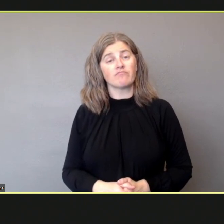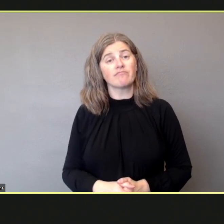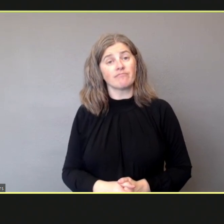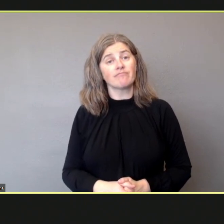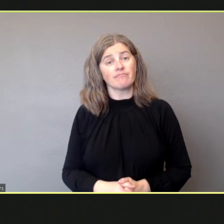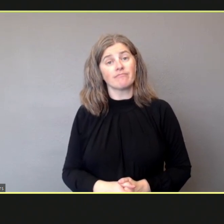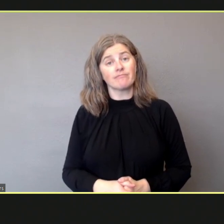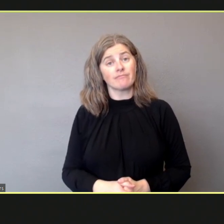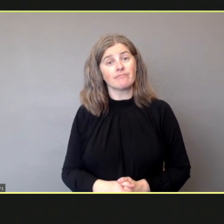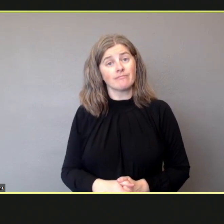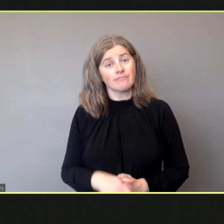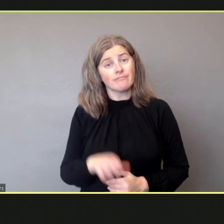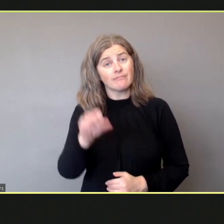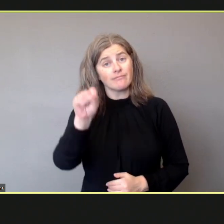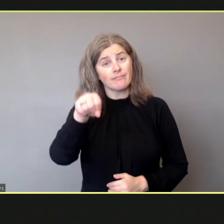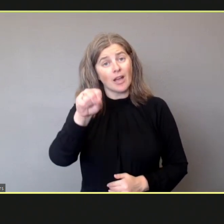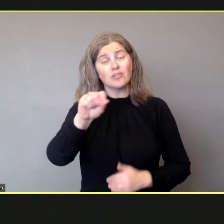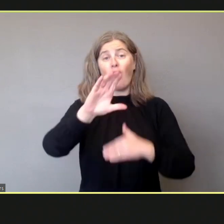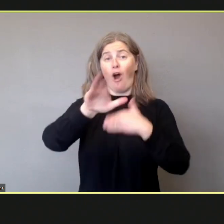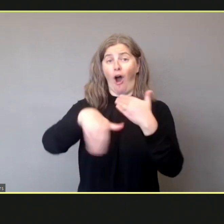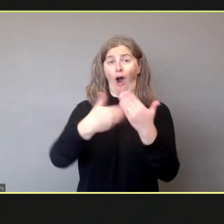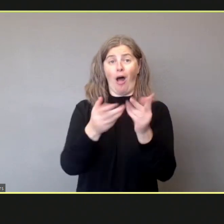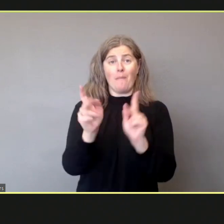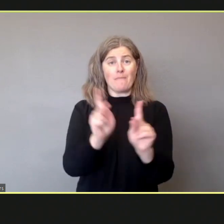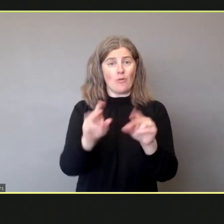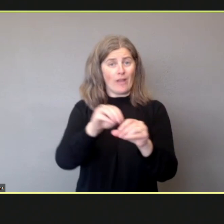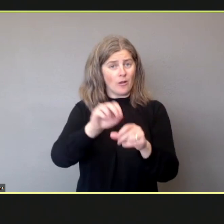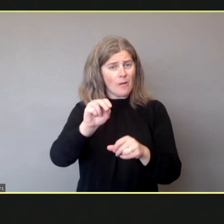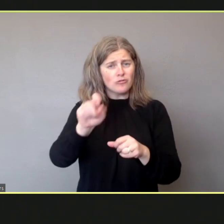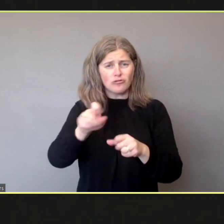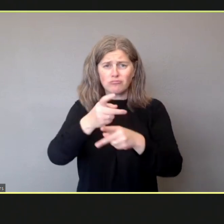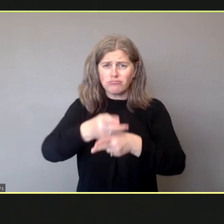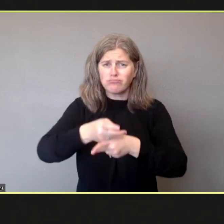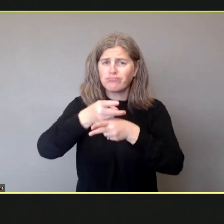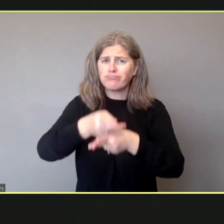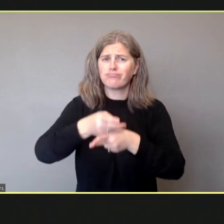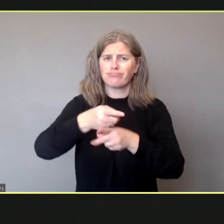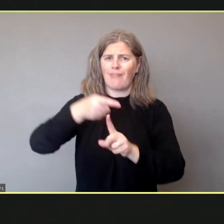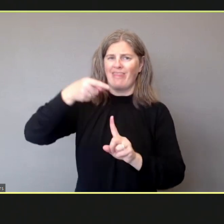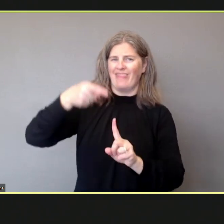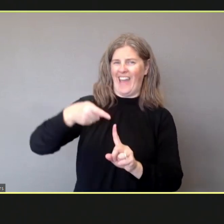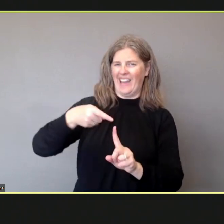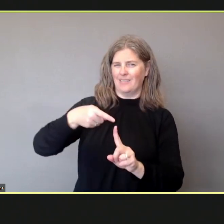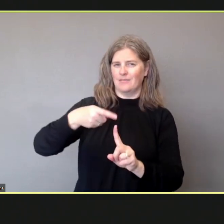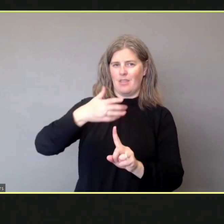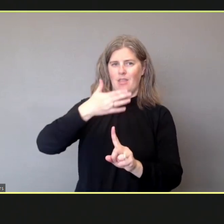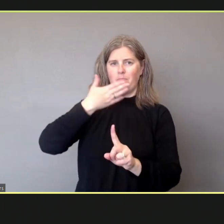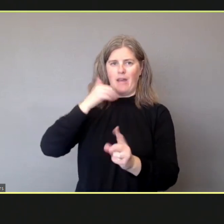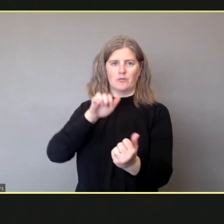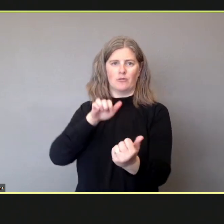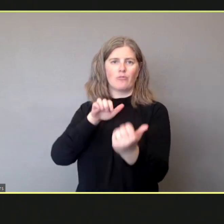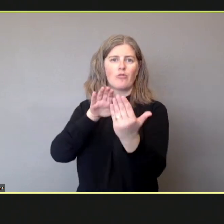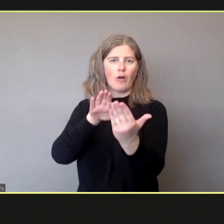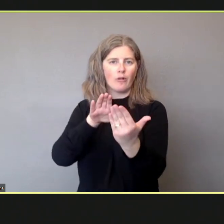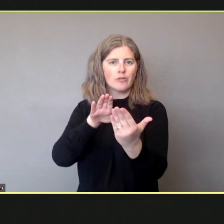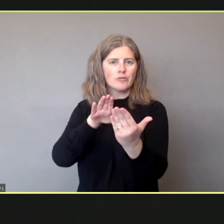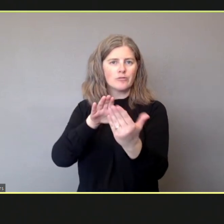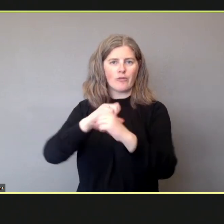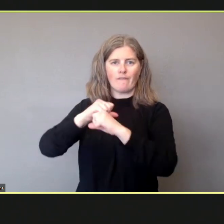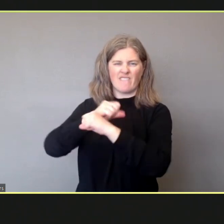yes, everyone in New Mexico should be careful, and that's our best way to fight